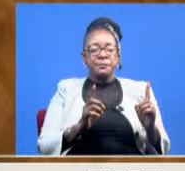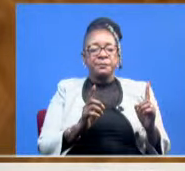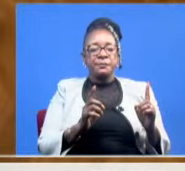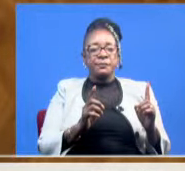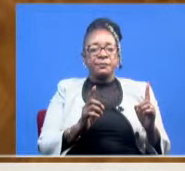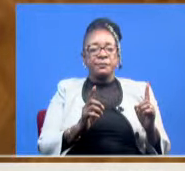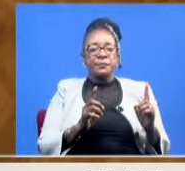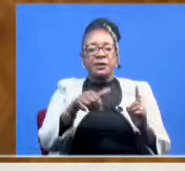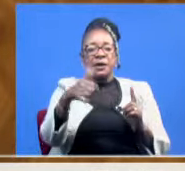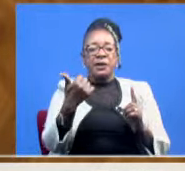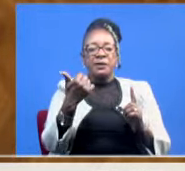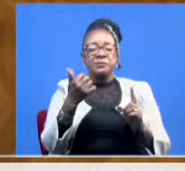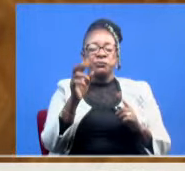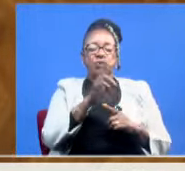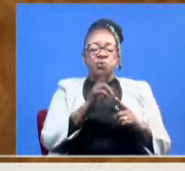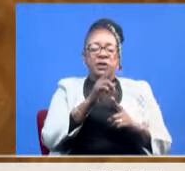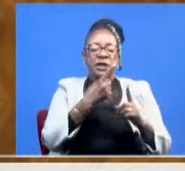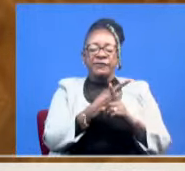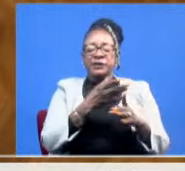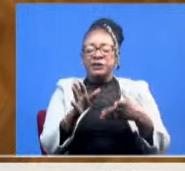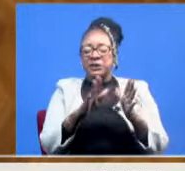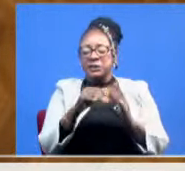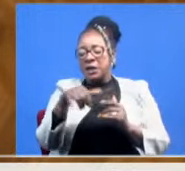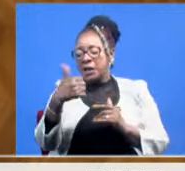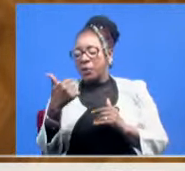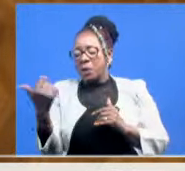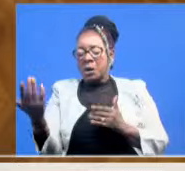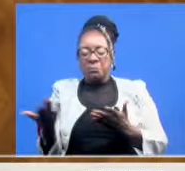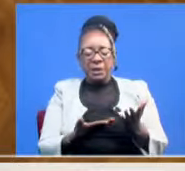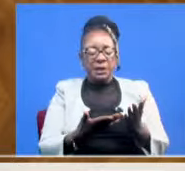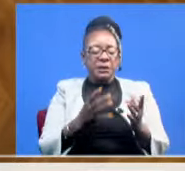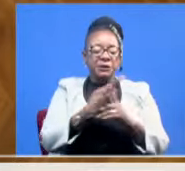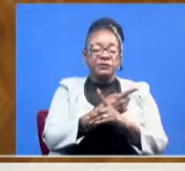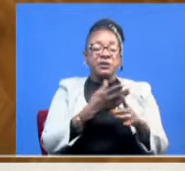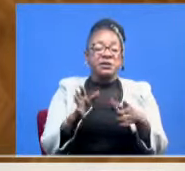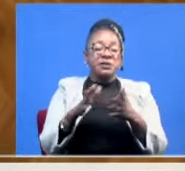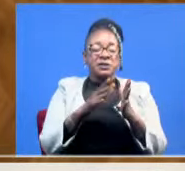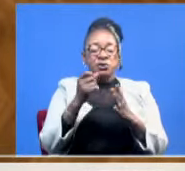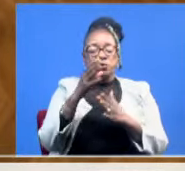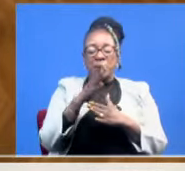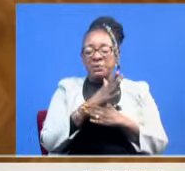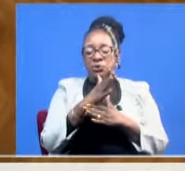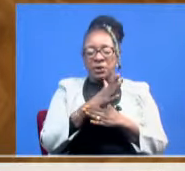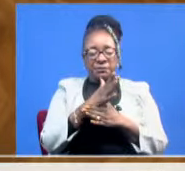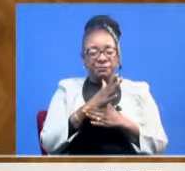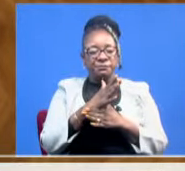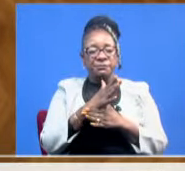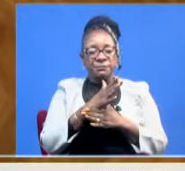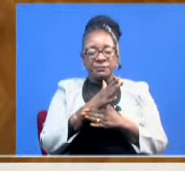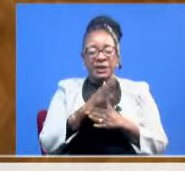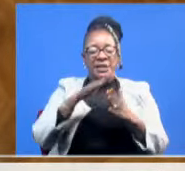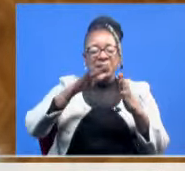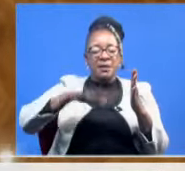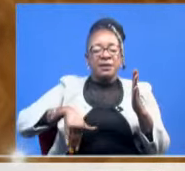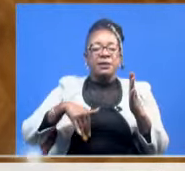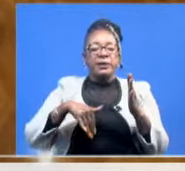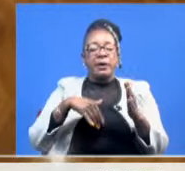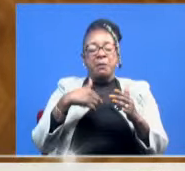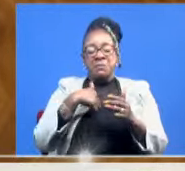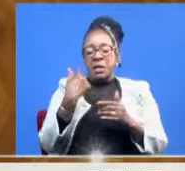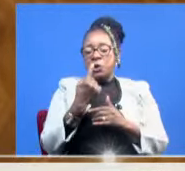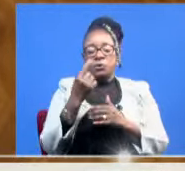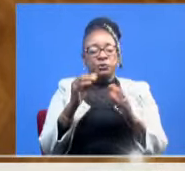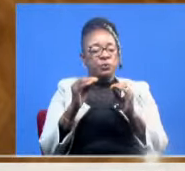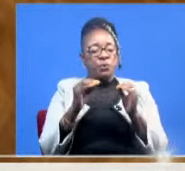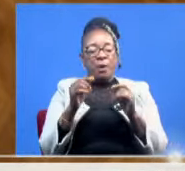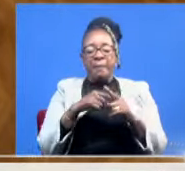The other coach may be using different tactic, this one come with a different tactic. So in between, it also delayed us, not only me, it